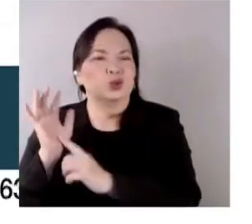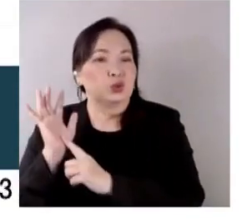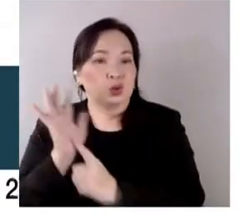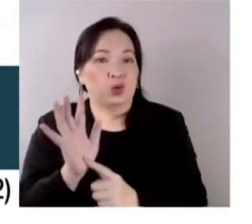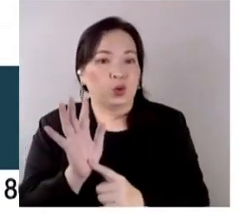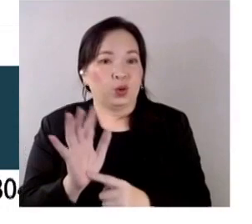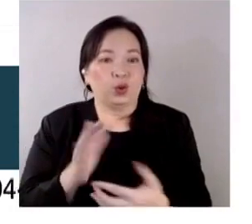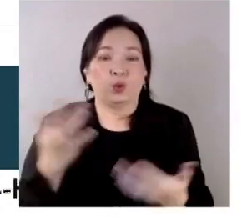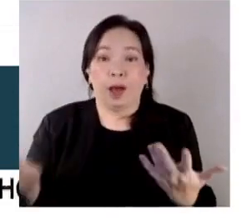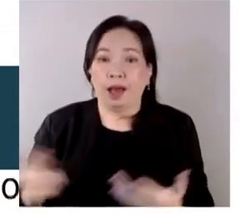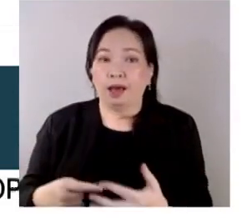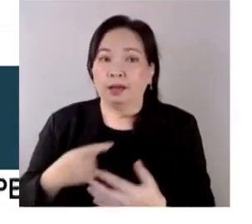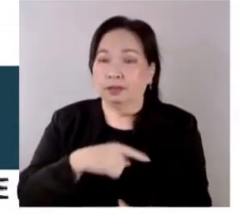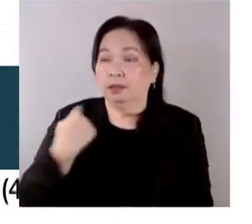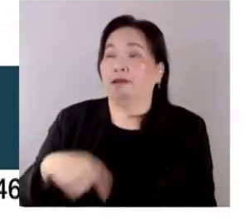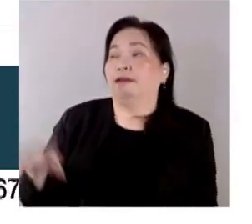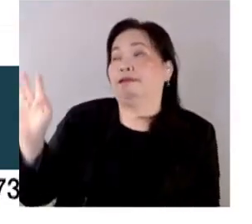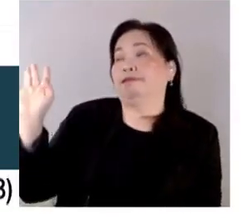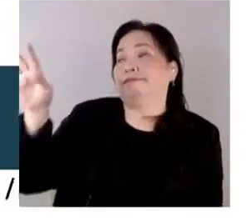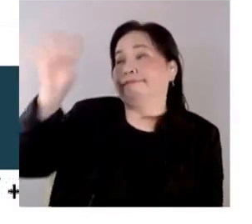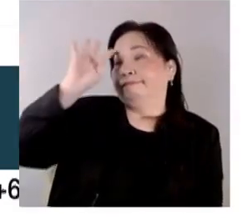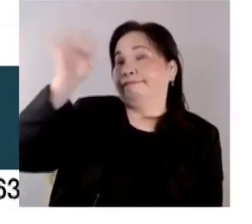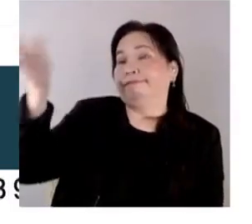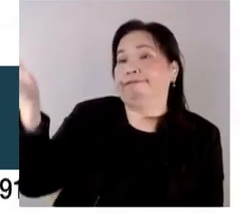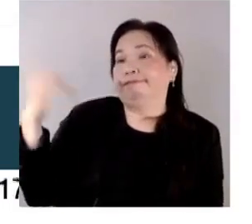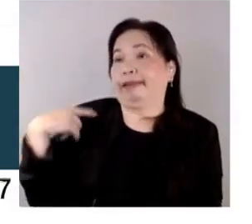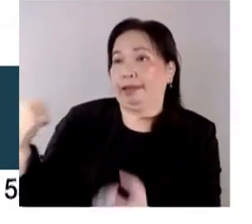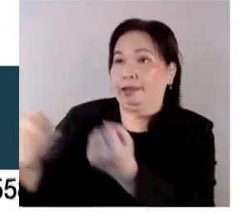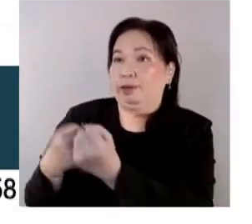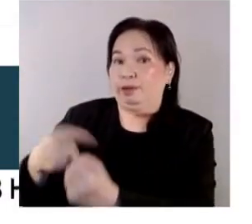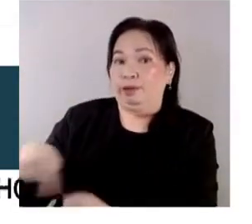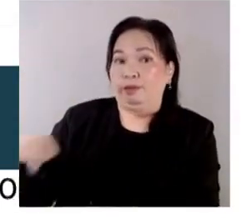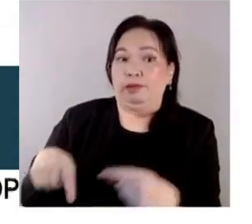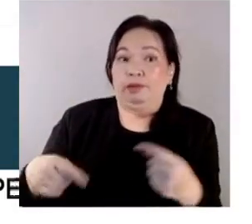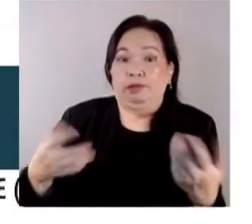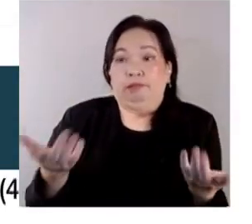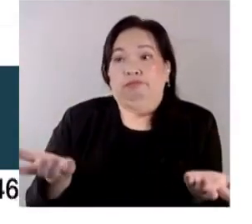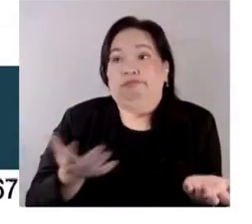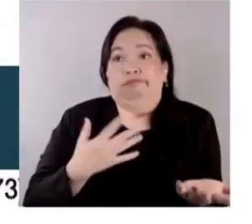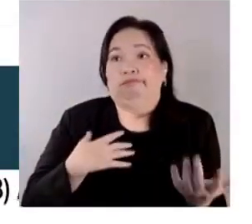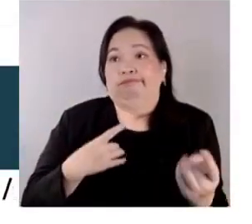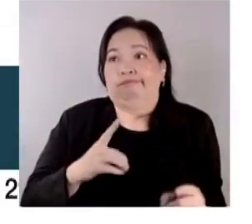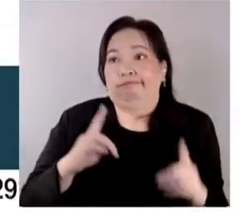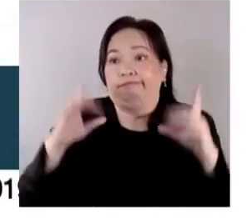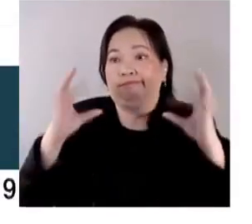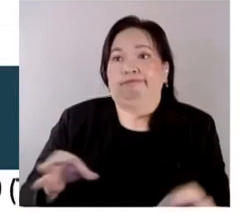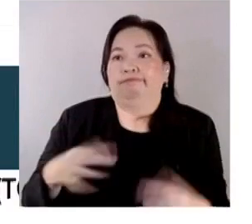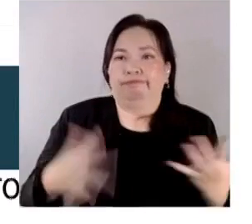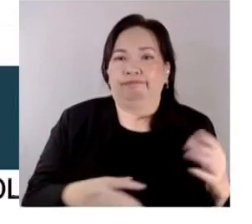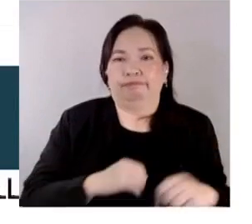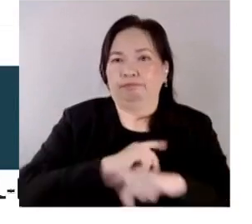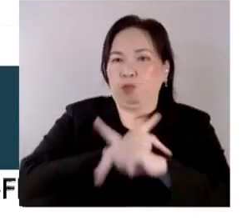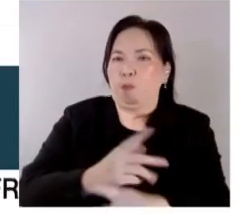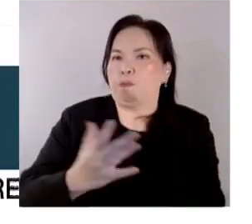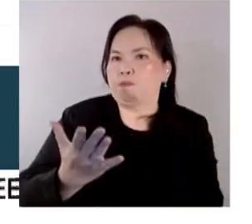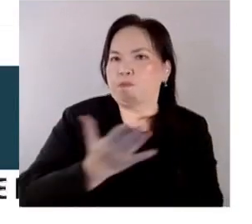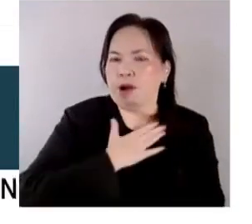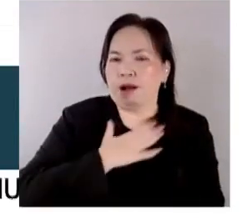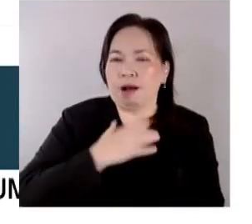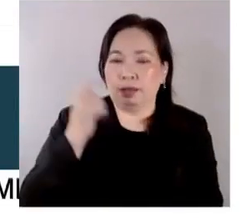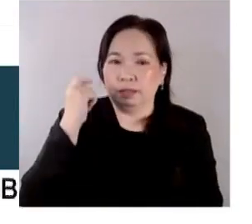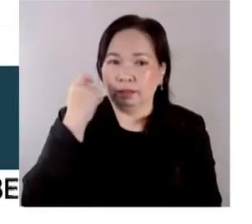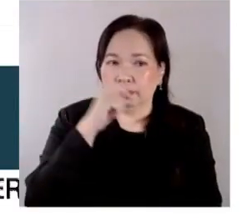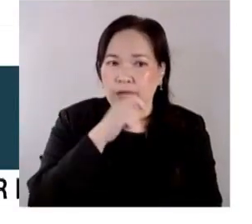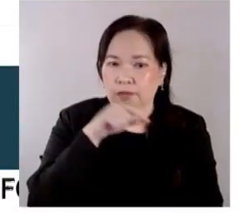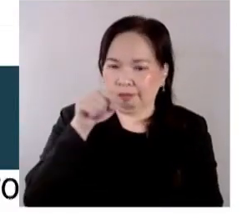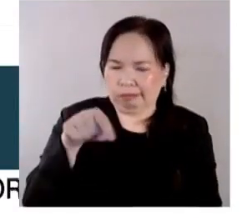China, I could really take into account you have allies, but I'm simply determined to pursue and protect what I considered my three core